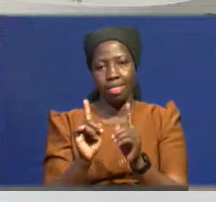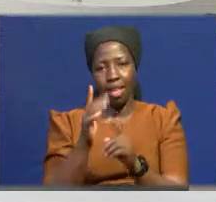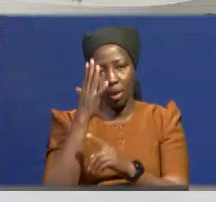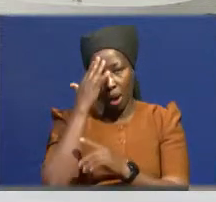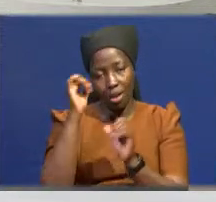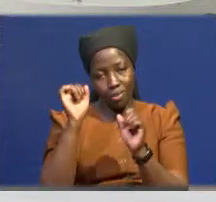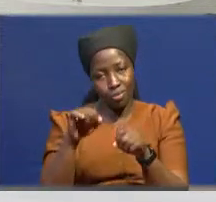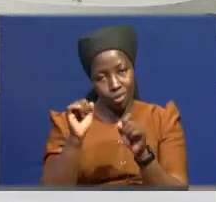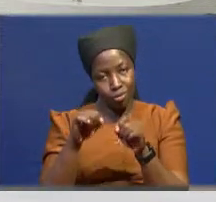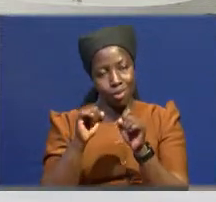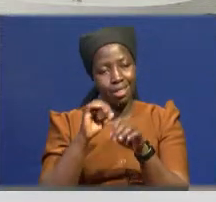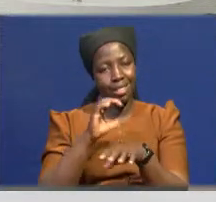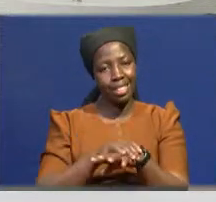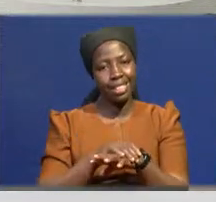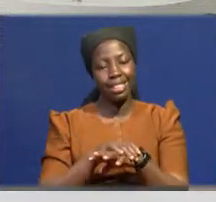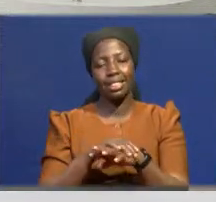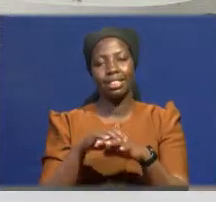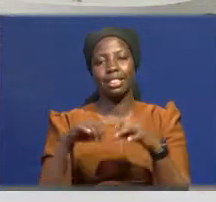loss of life is failure.